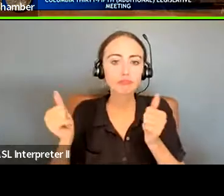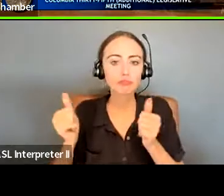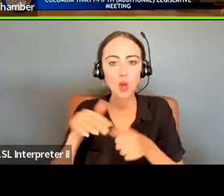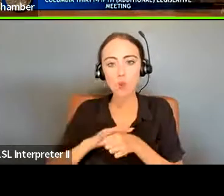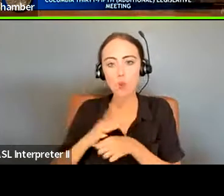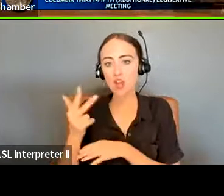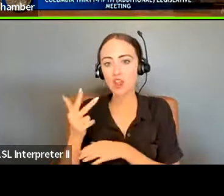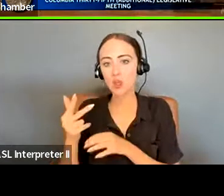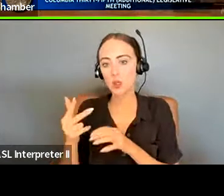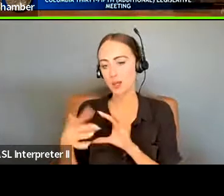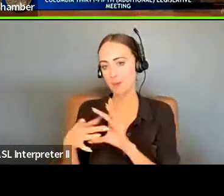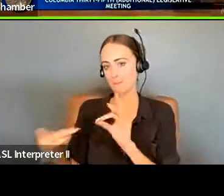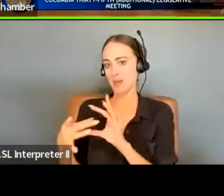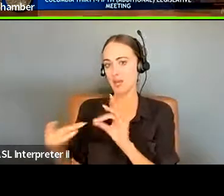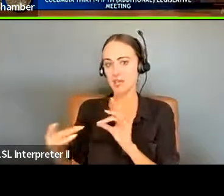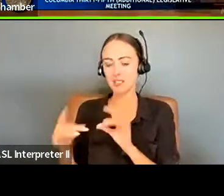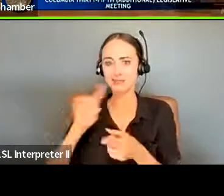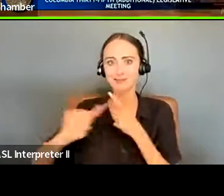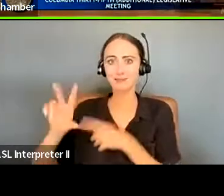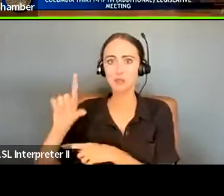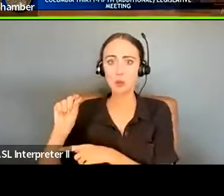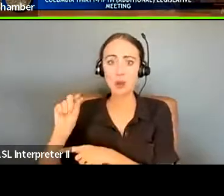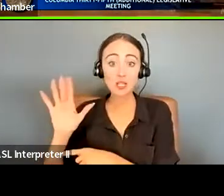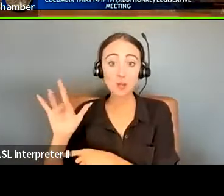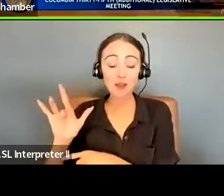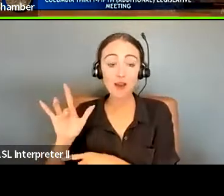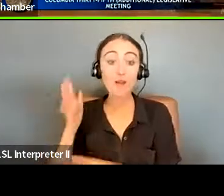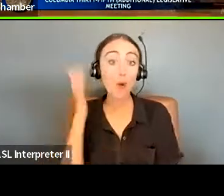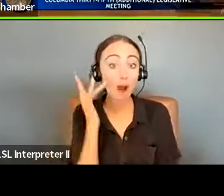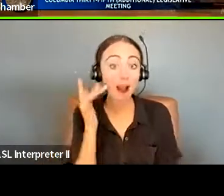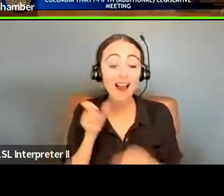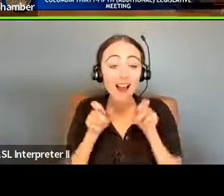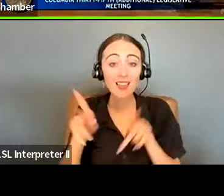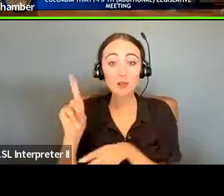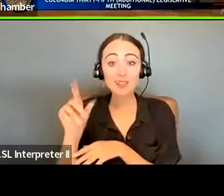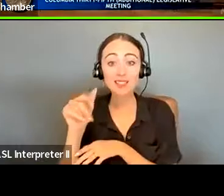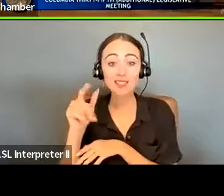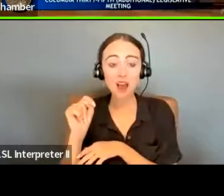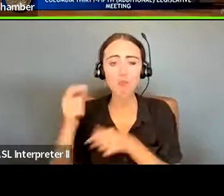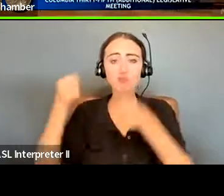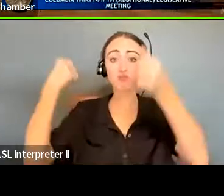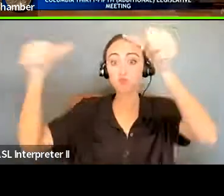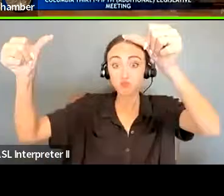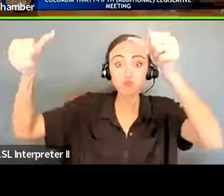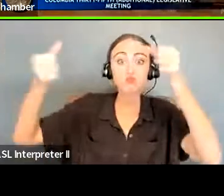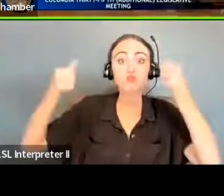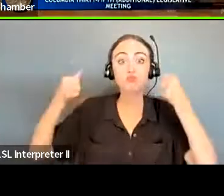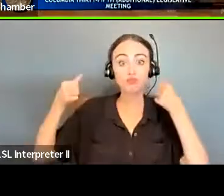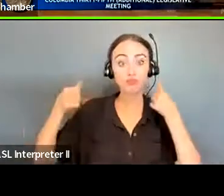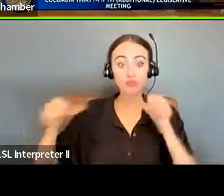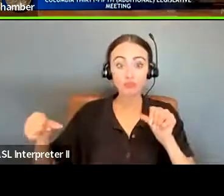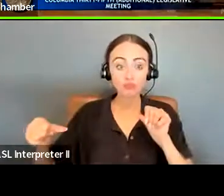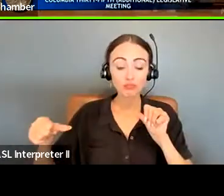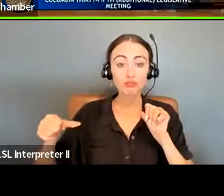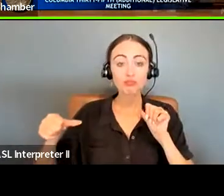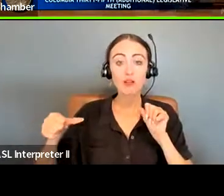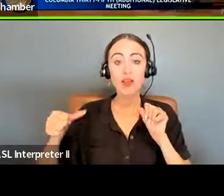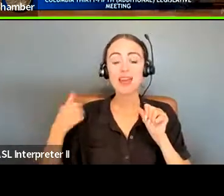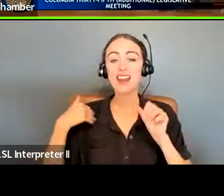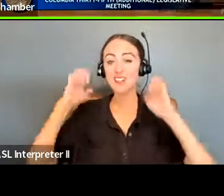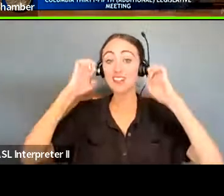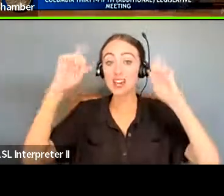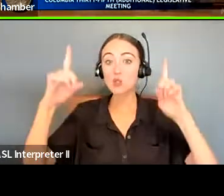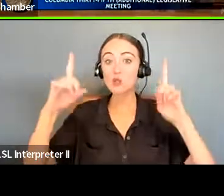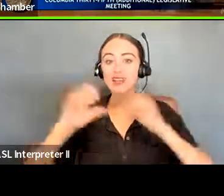3 council member said, until 2025. And that's to give DDOT enough time to put up signs and create an education campaign.